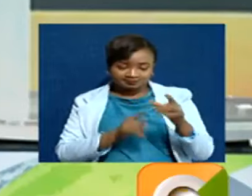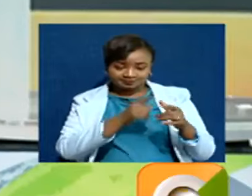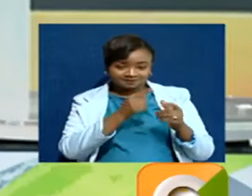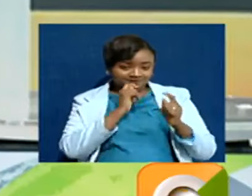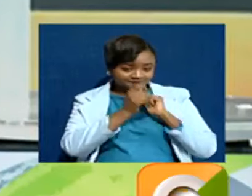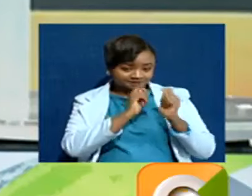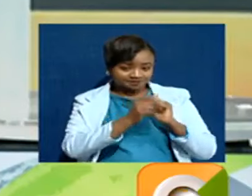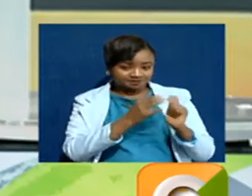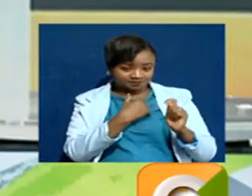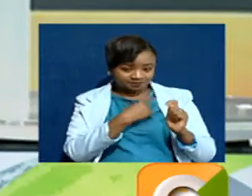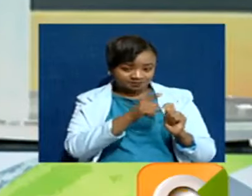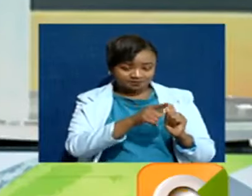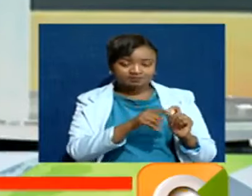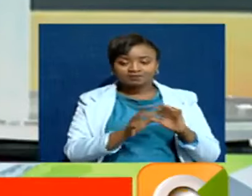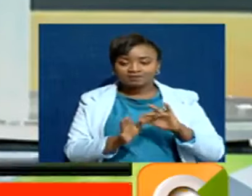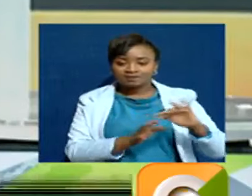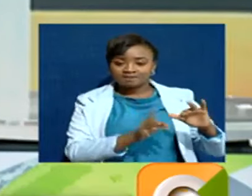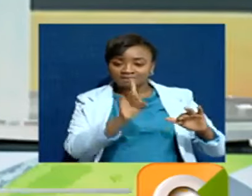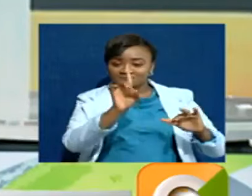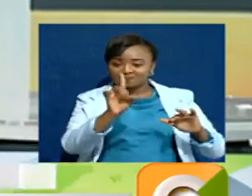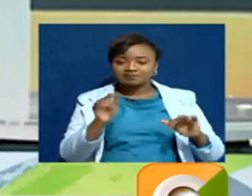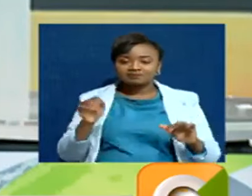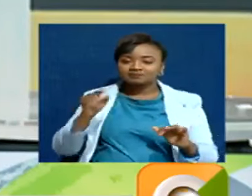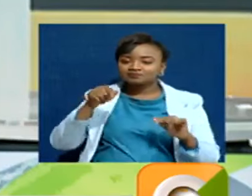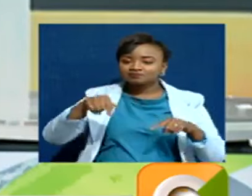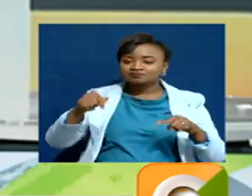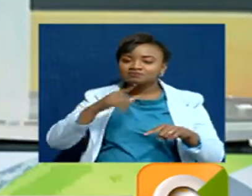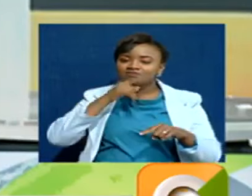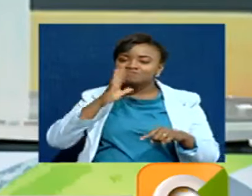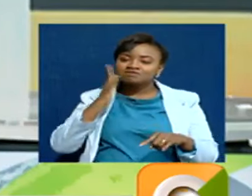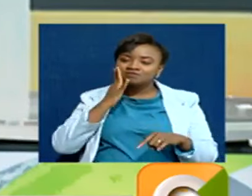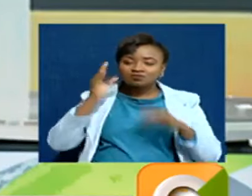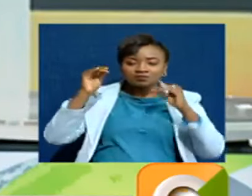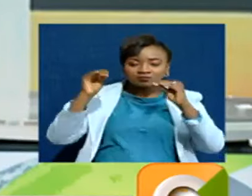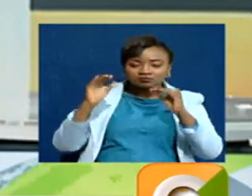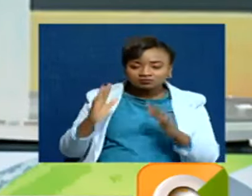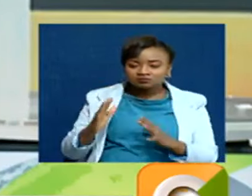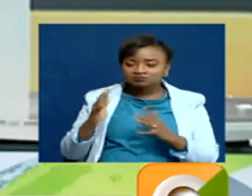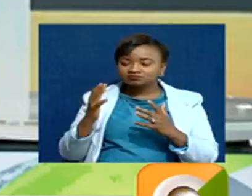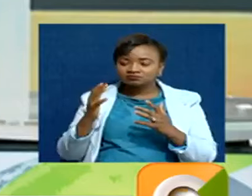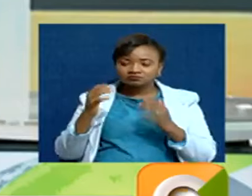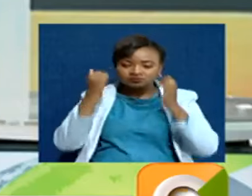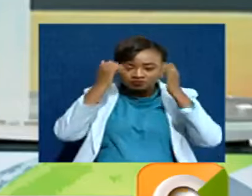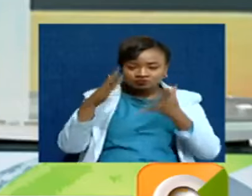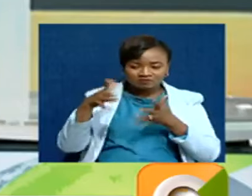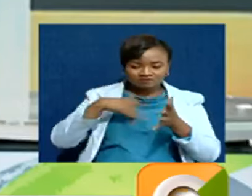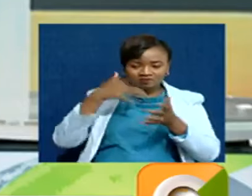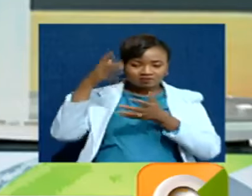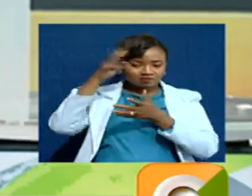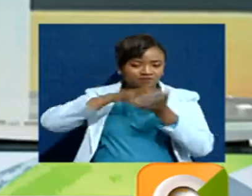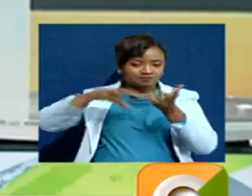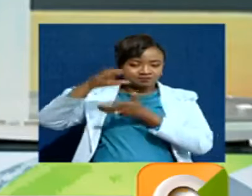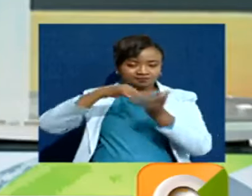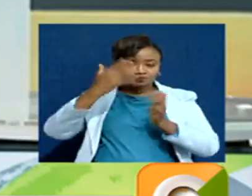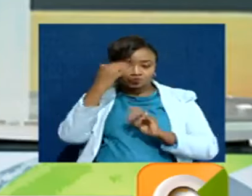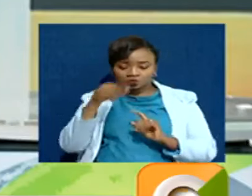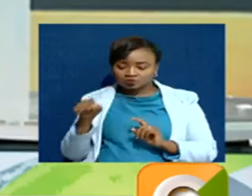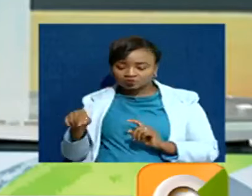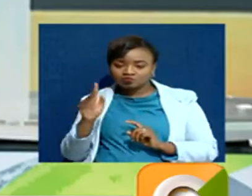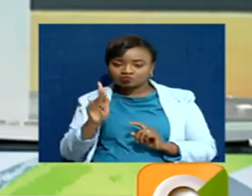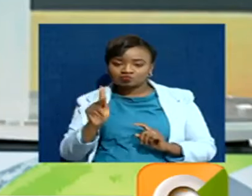Tonight, learners and parents are confused as teachers' unions remain divided over the teachers' strike, which commenced today. Kuppet says the strike is on,